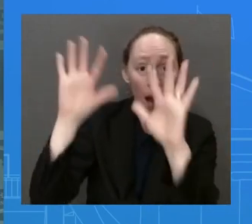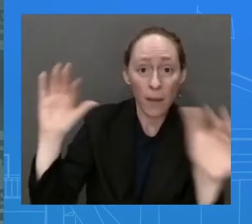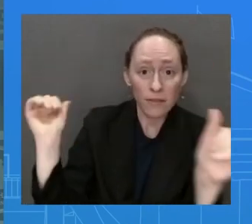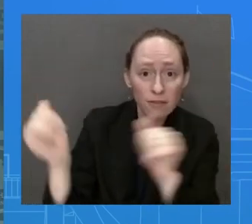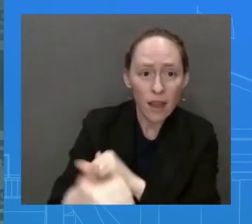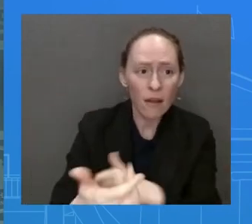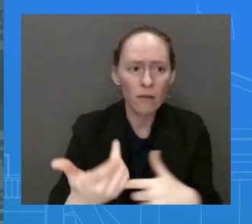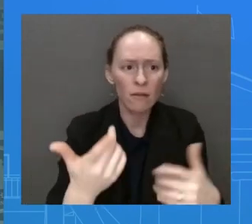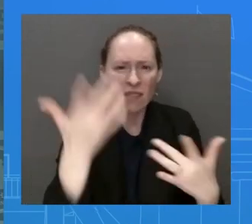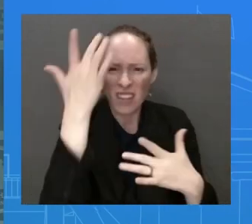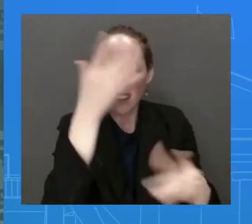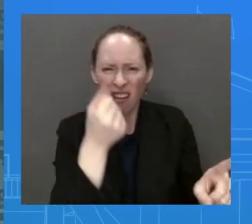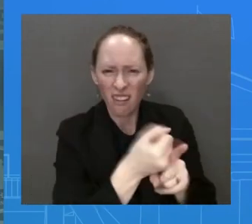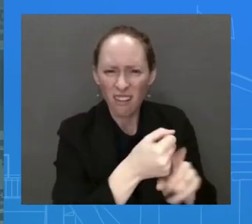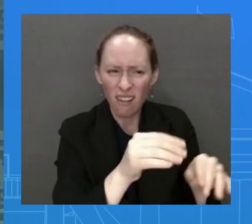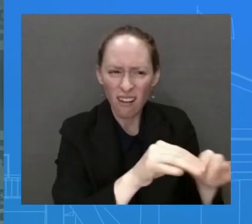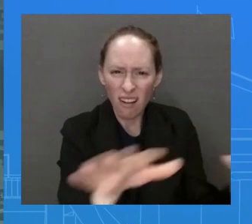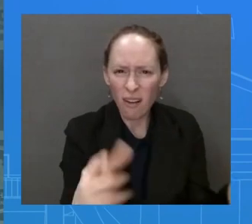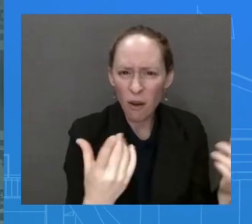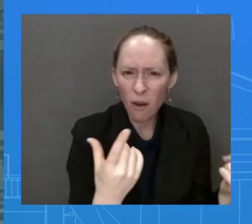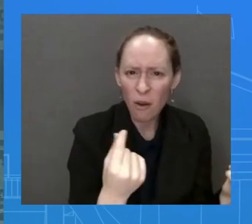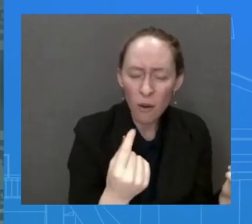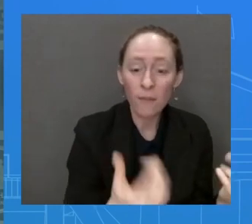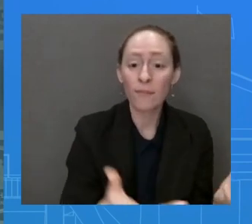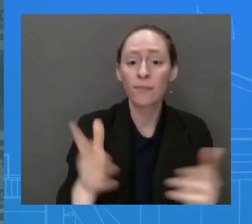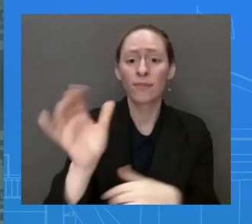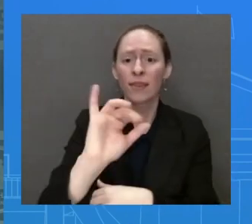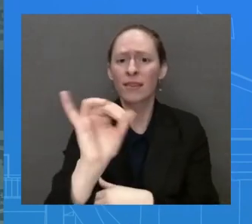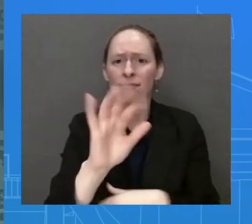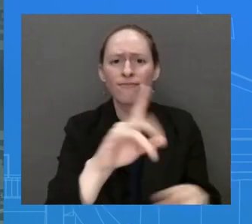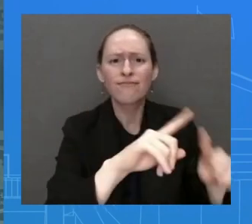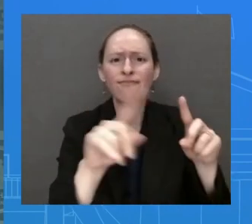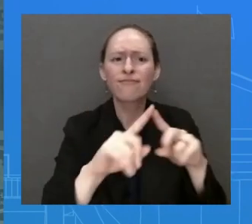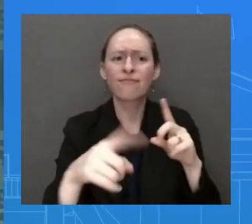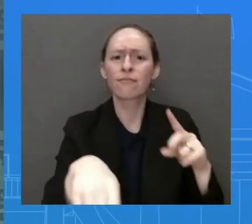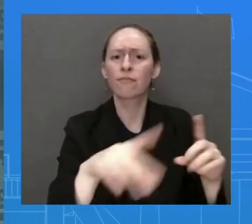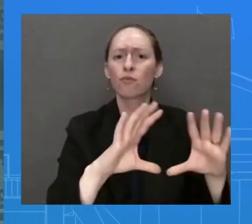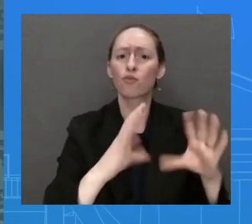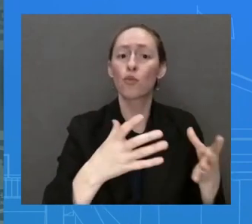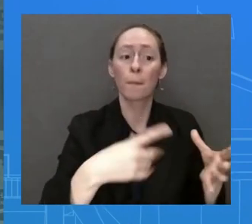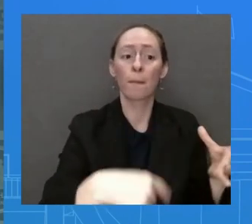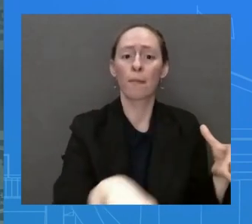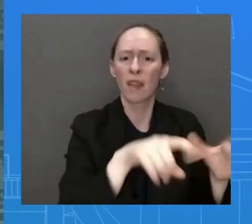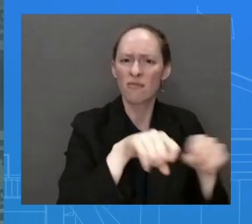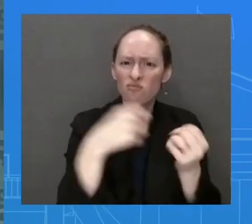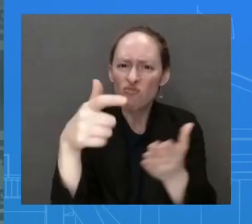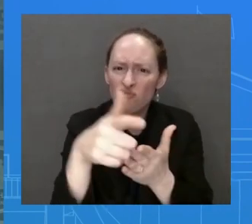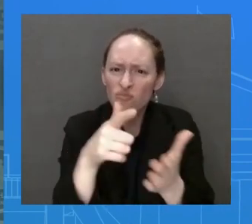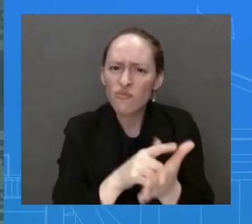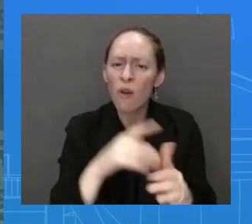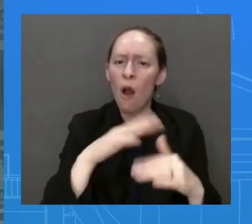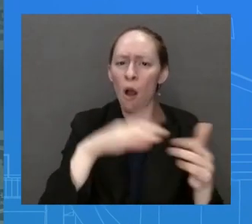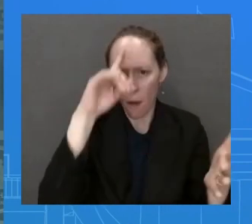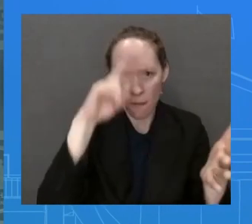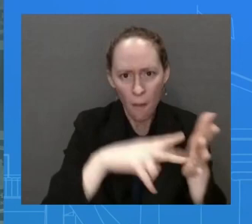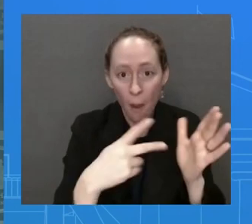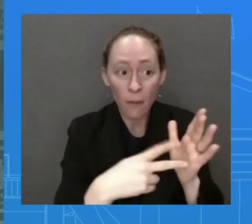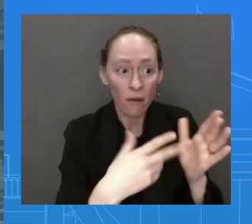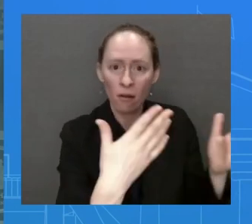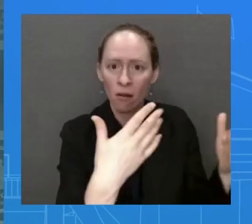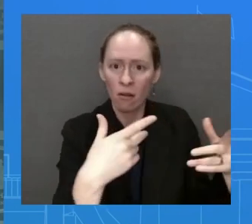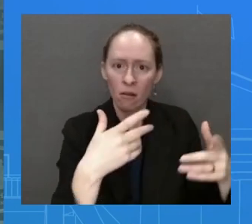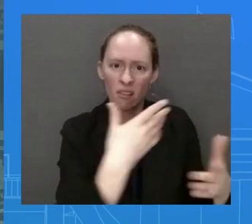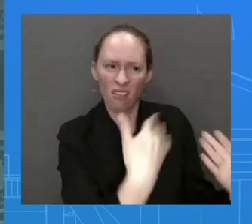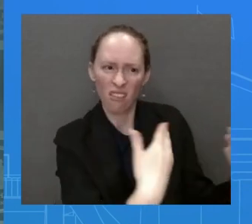that are trafficking and smuggling people, as well as illicit drugs like fentanyl. The president spoke to our work to